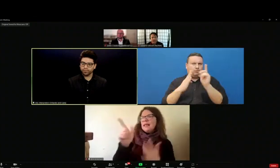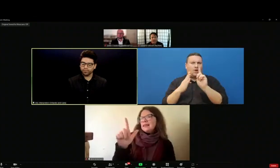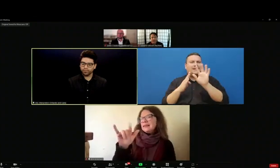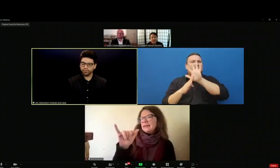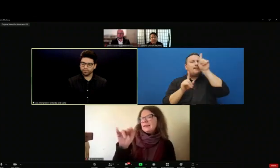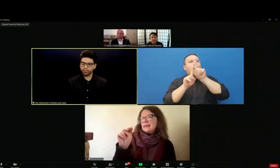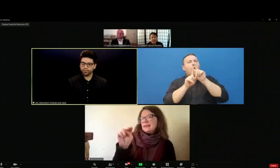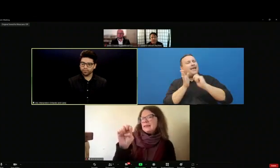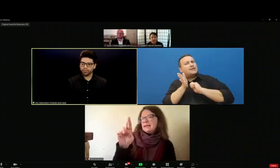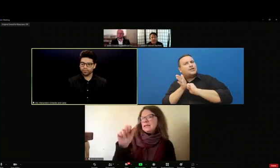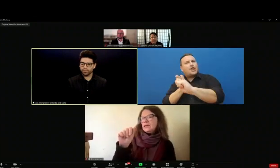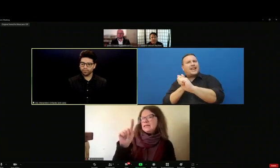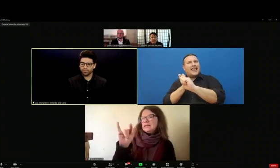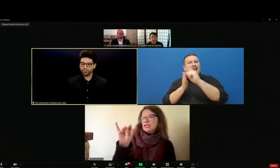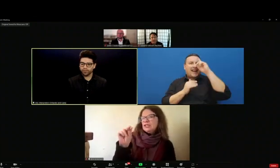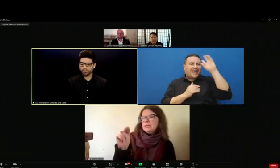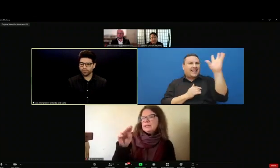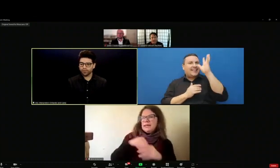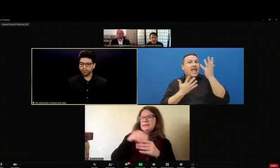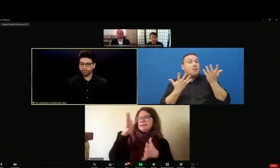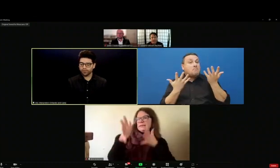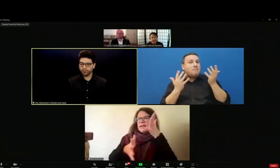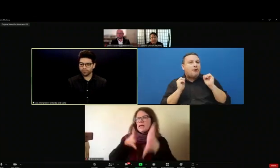perhaps the